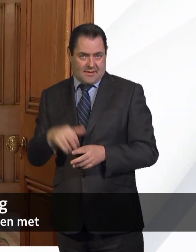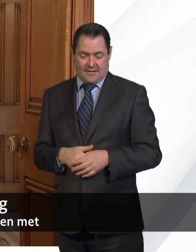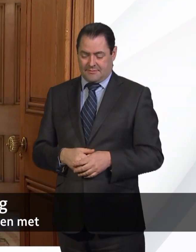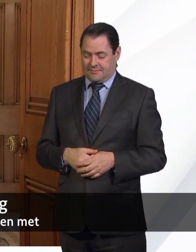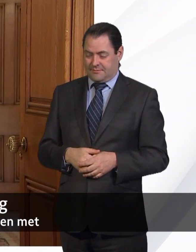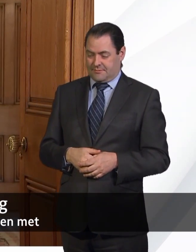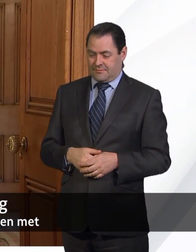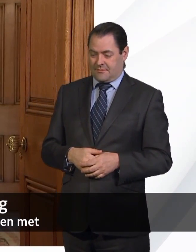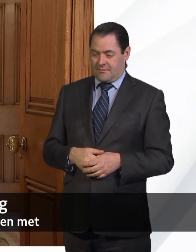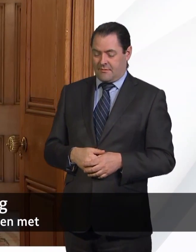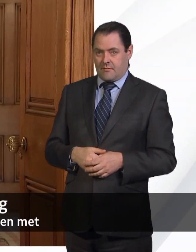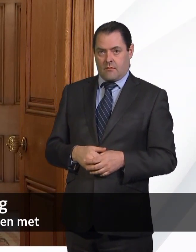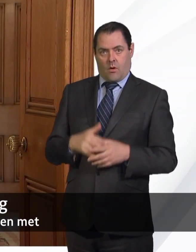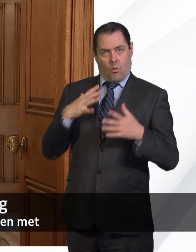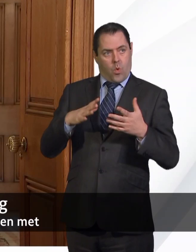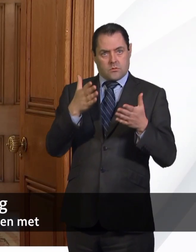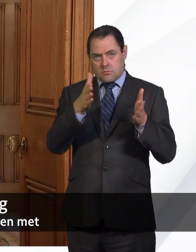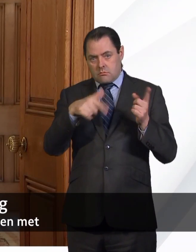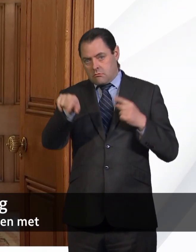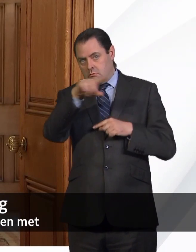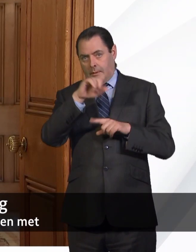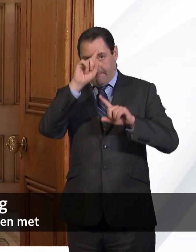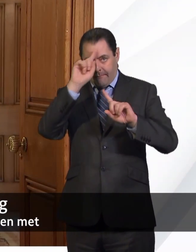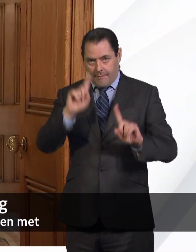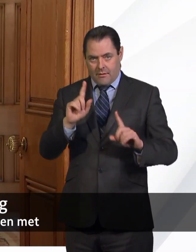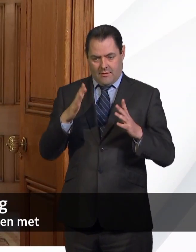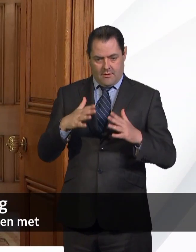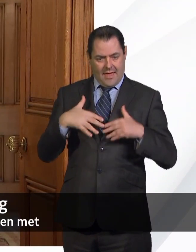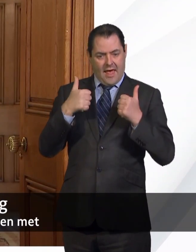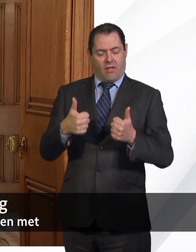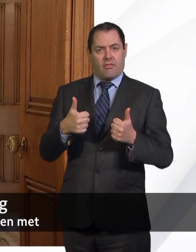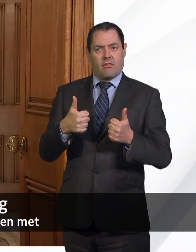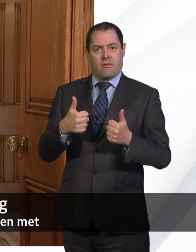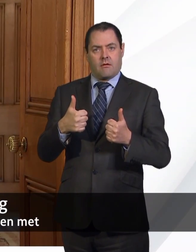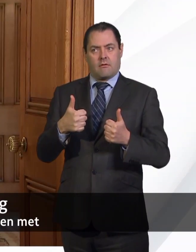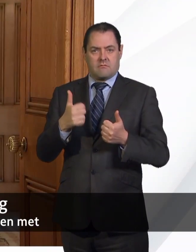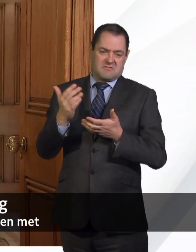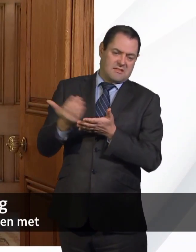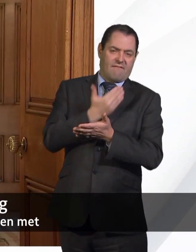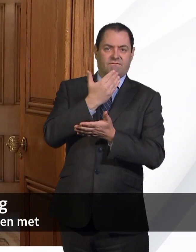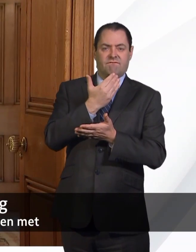protecting the health and safety of the public is and must always be our number one